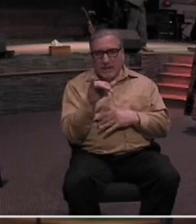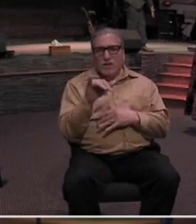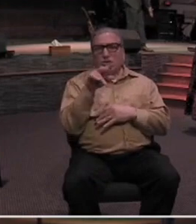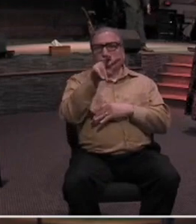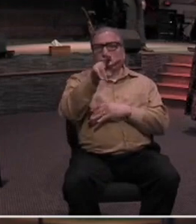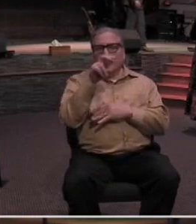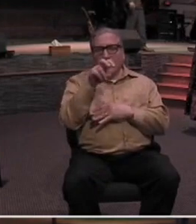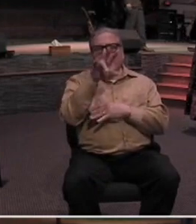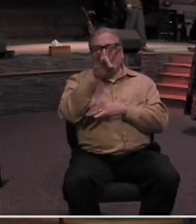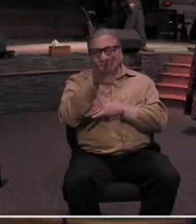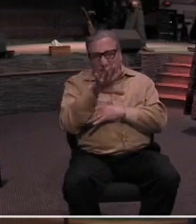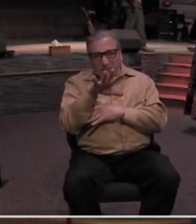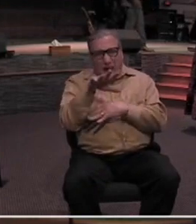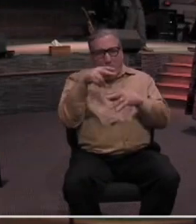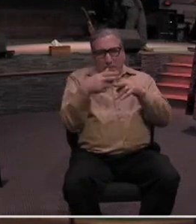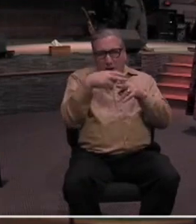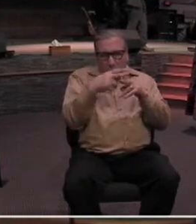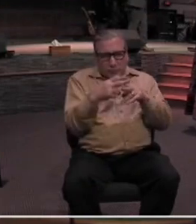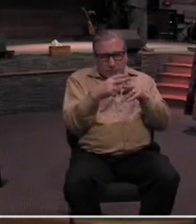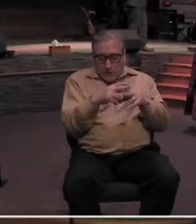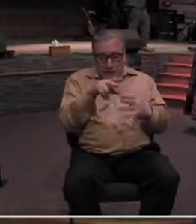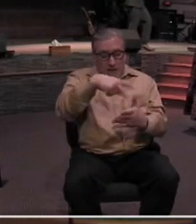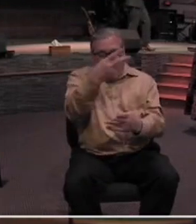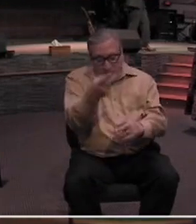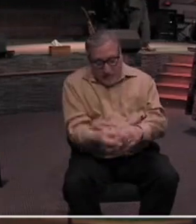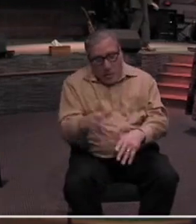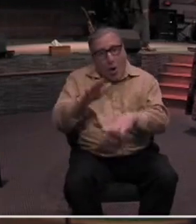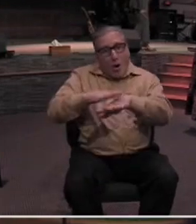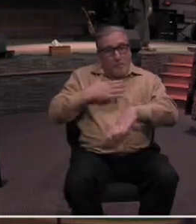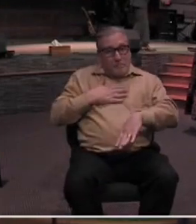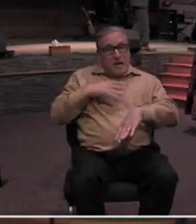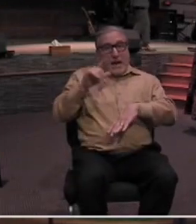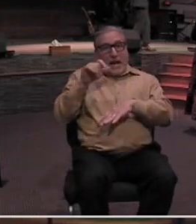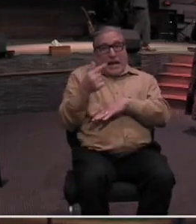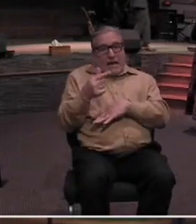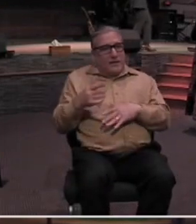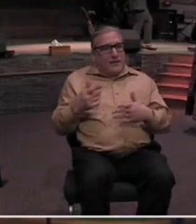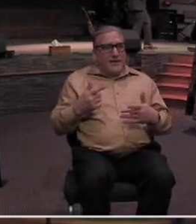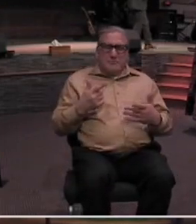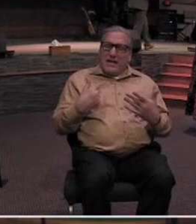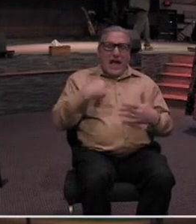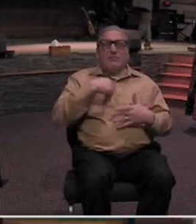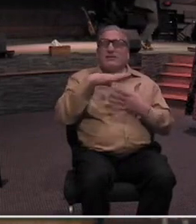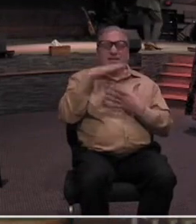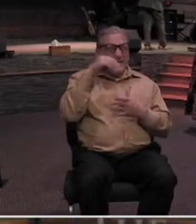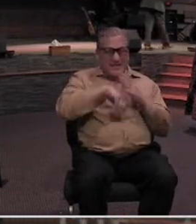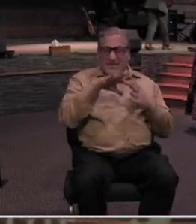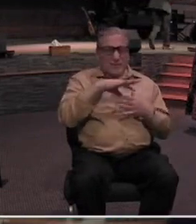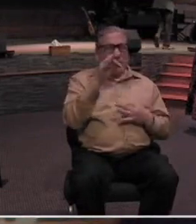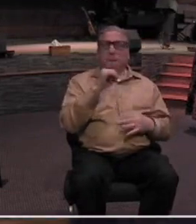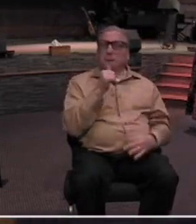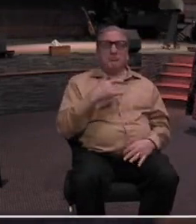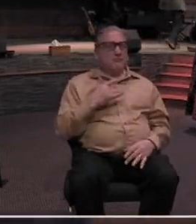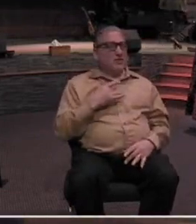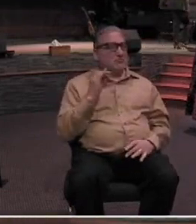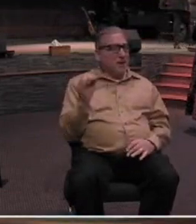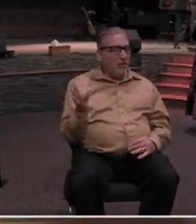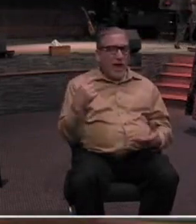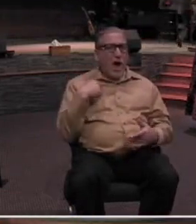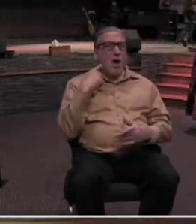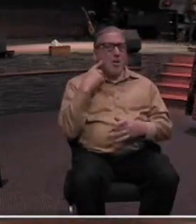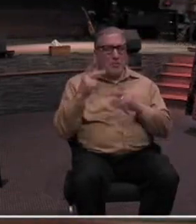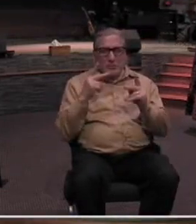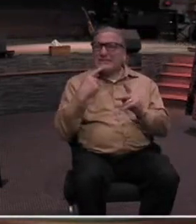my leg. I could hear people say, get him off of Ethan's leg. Get him off of Ethan's leg. But I was in the Spirit. Went home that